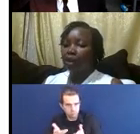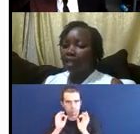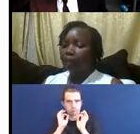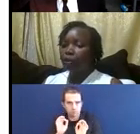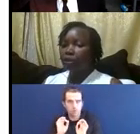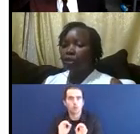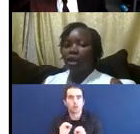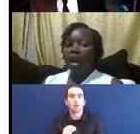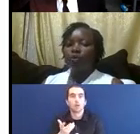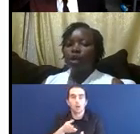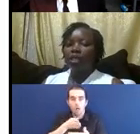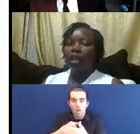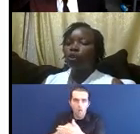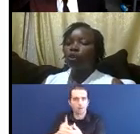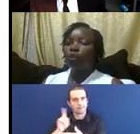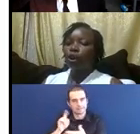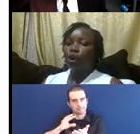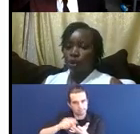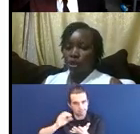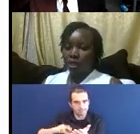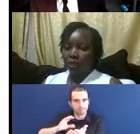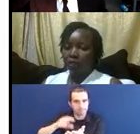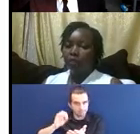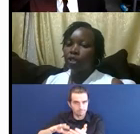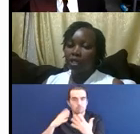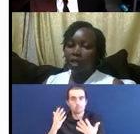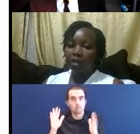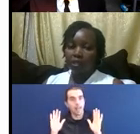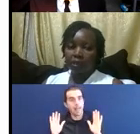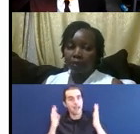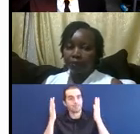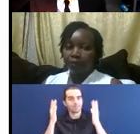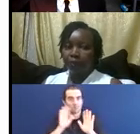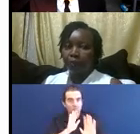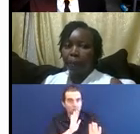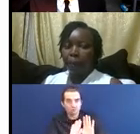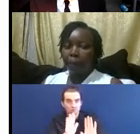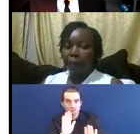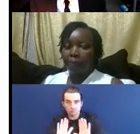human rights abuse as well as an economic loss for these countries.